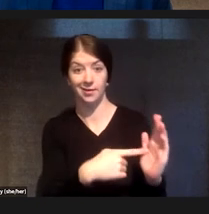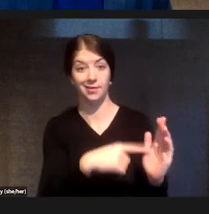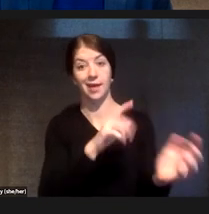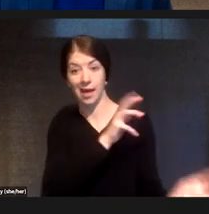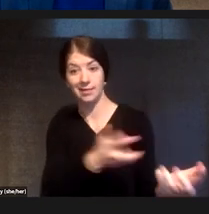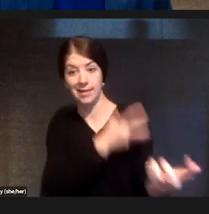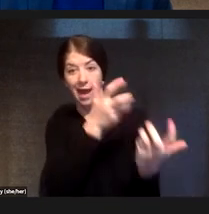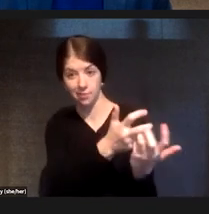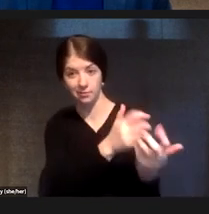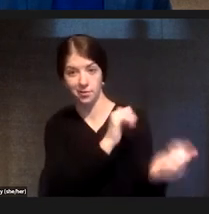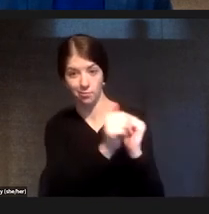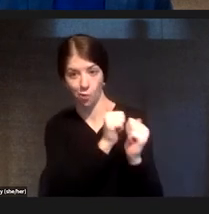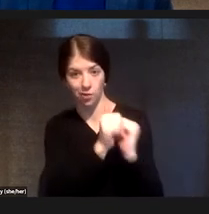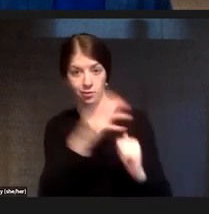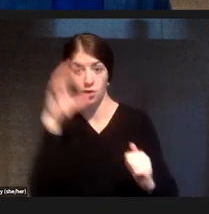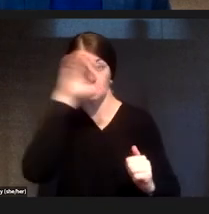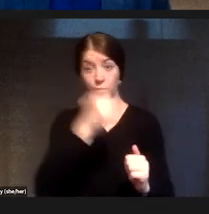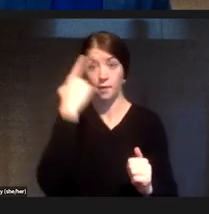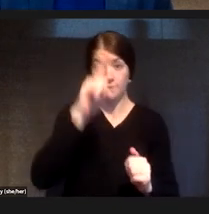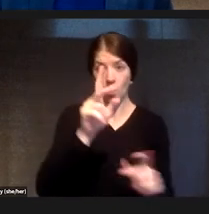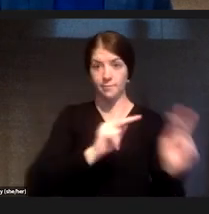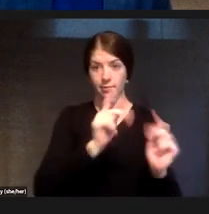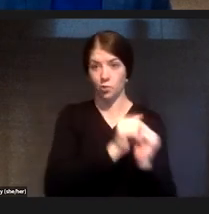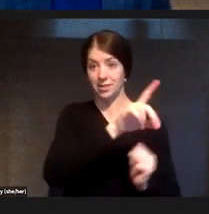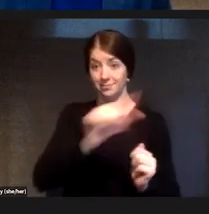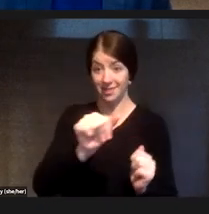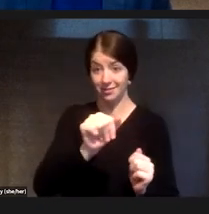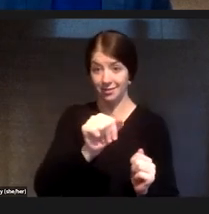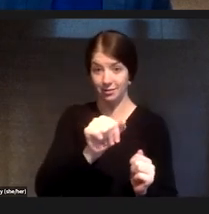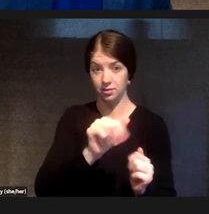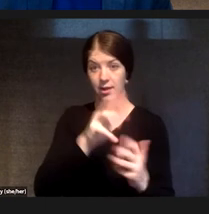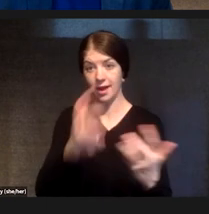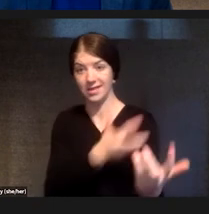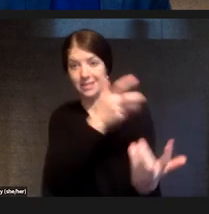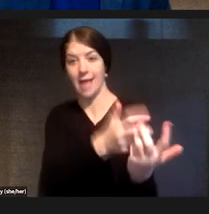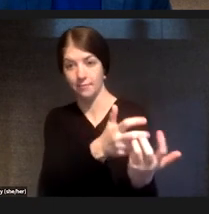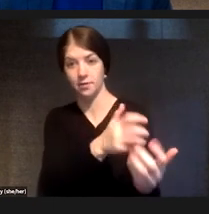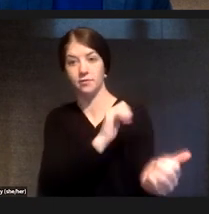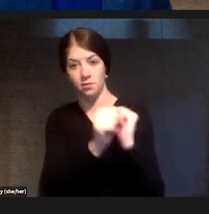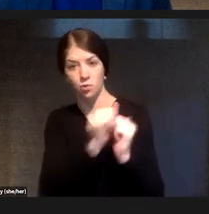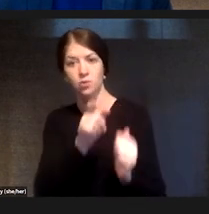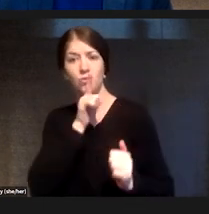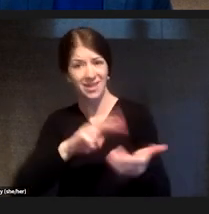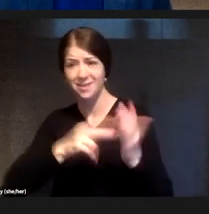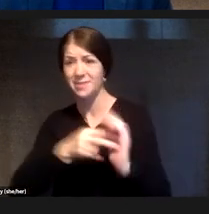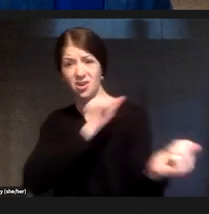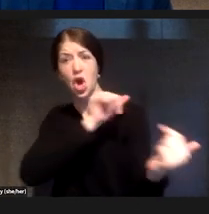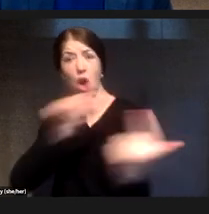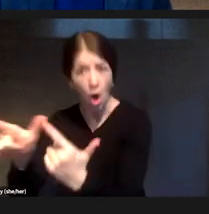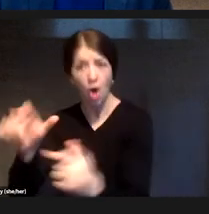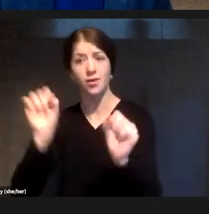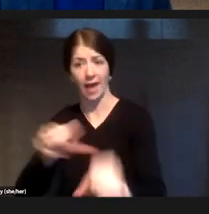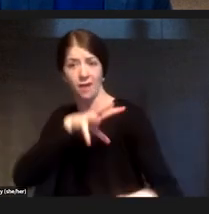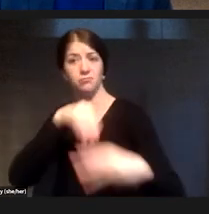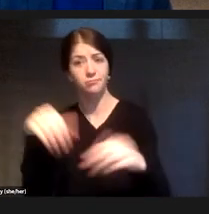for people with disabilities, we actually pitch this as adaptive sport are sports that everyone can participate in together,